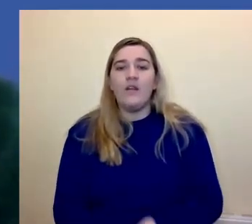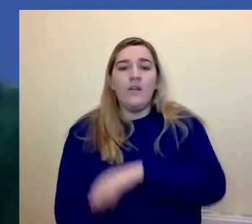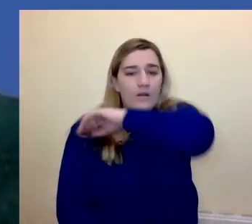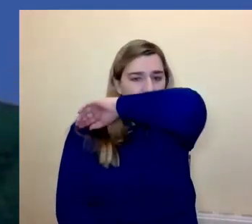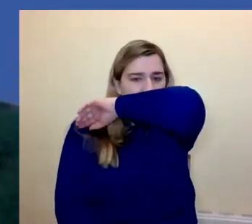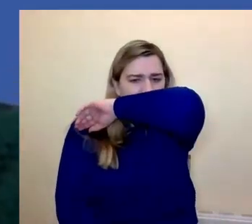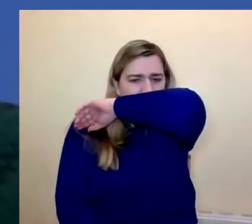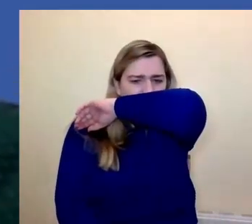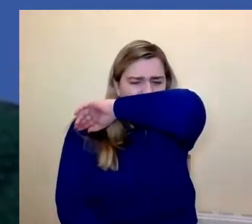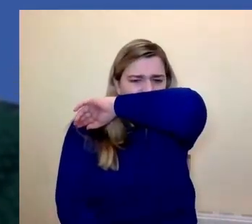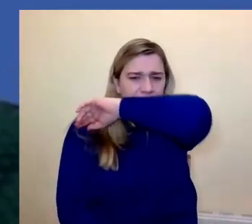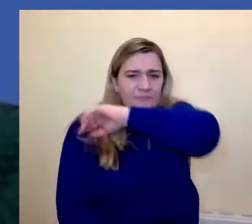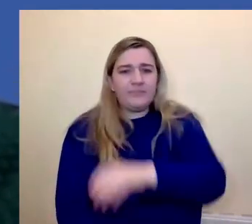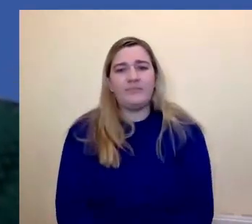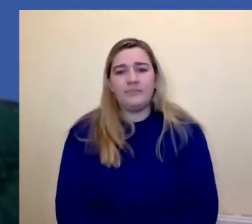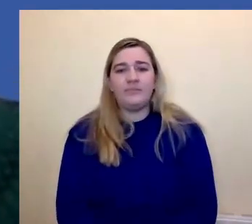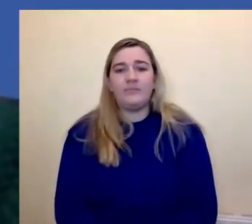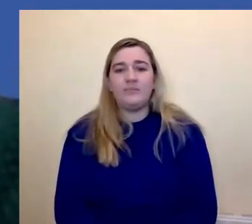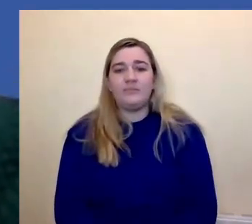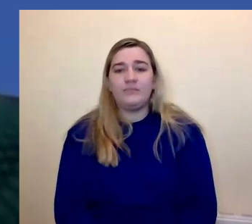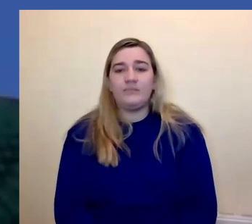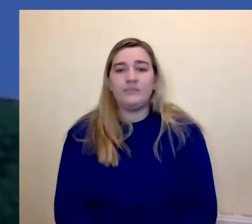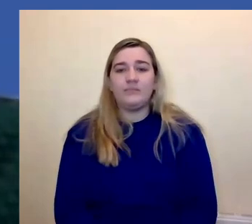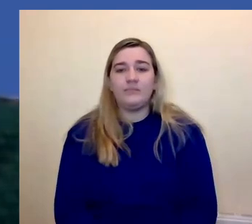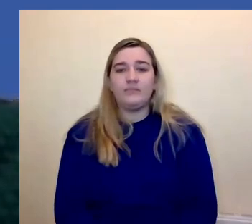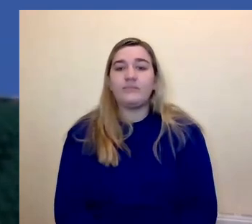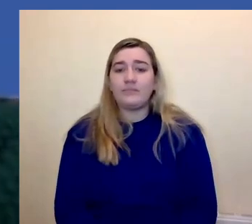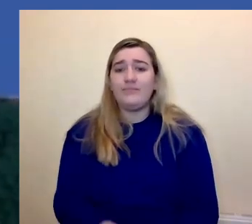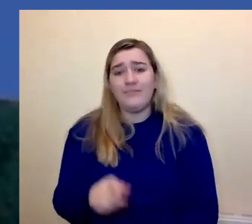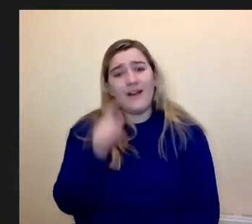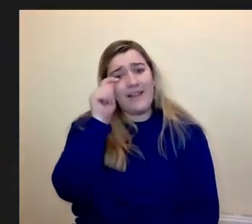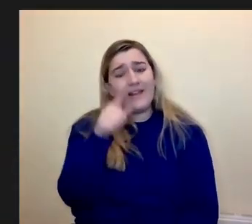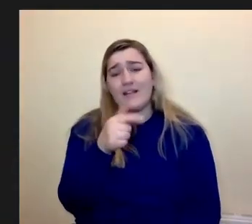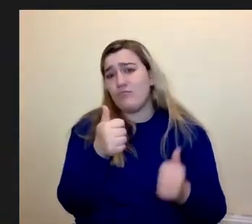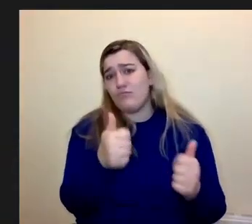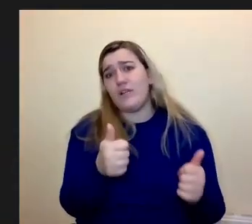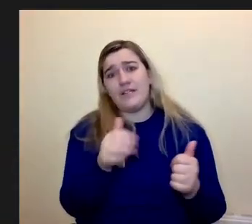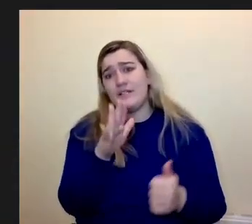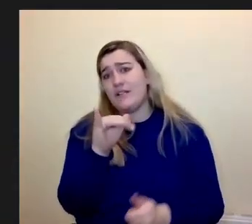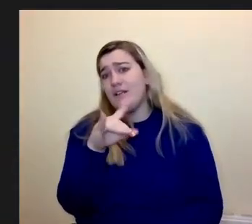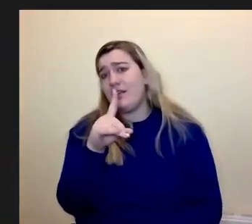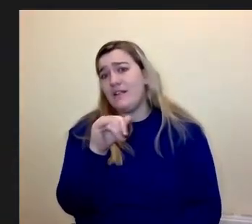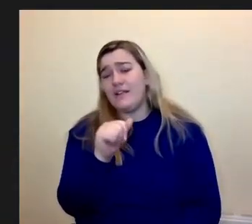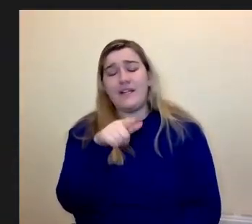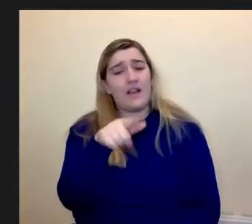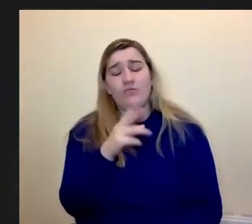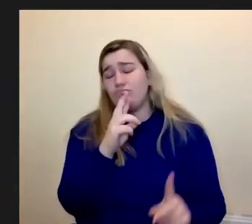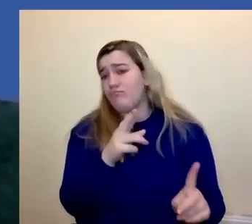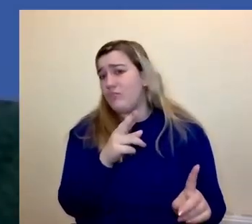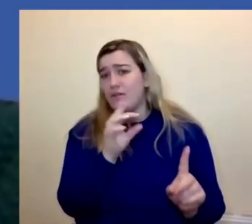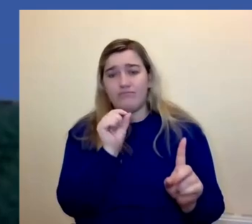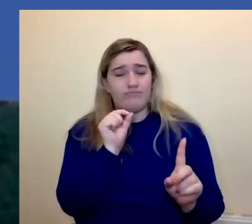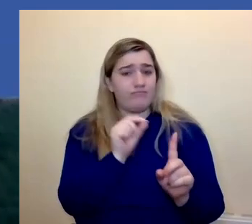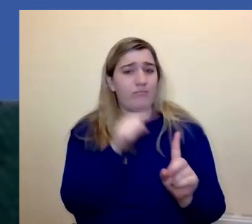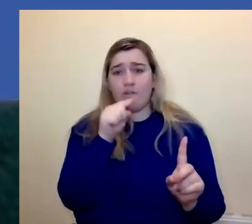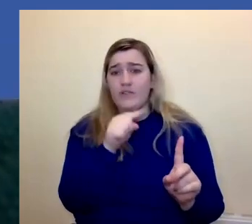Well, I think there's nothing more that needs to be heard from me after that, Lydia. That was terrific, right on the spot,